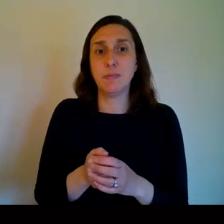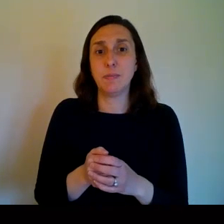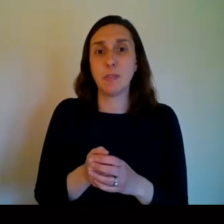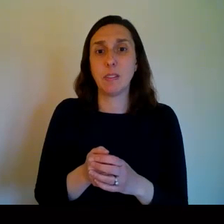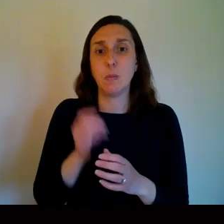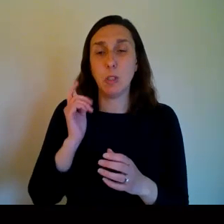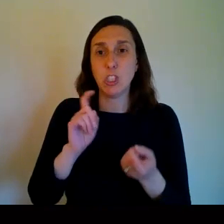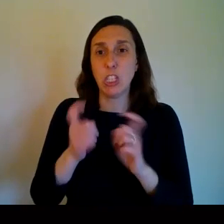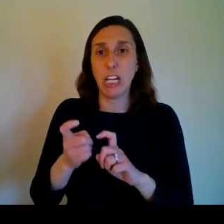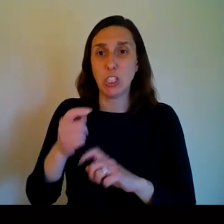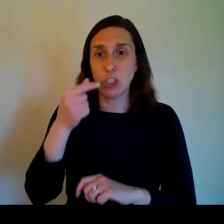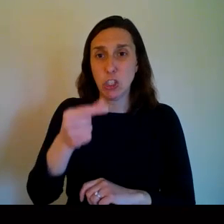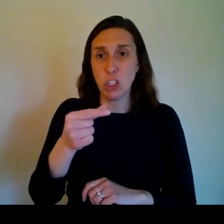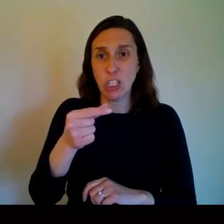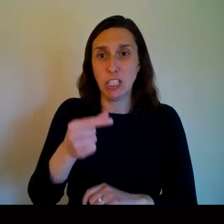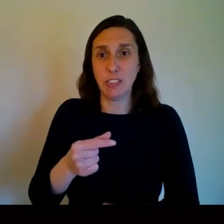Will change G.